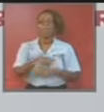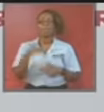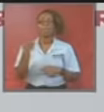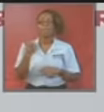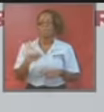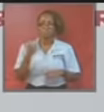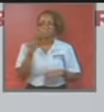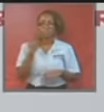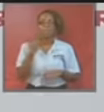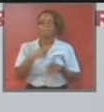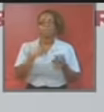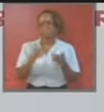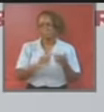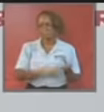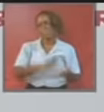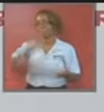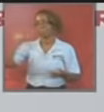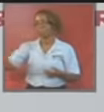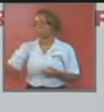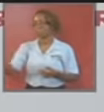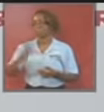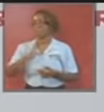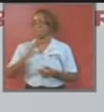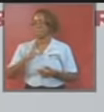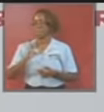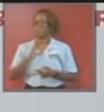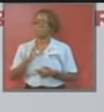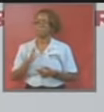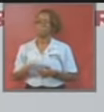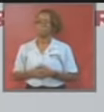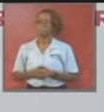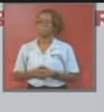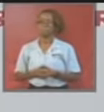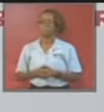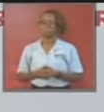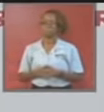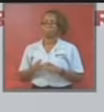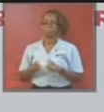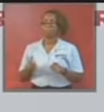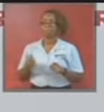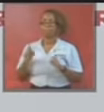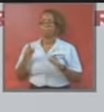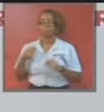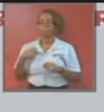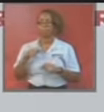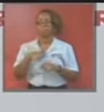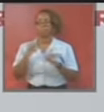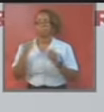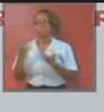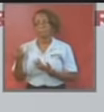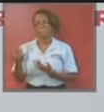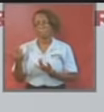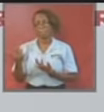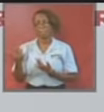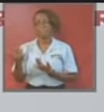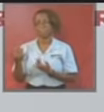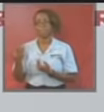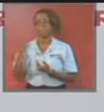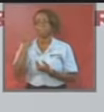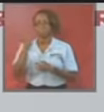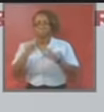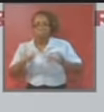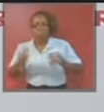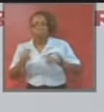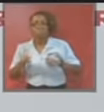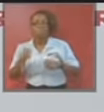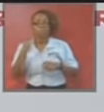to term immunity passports, but we have to wait on the sound research, which is already happening, to determine if people can be infected to a great